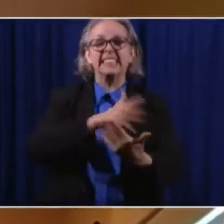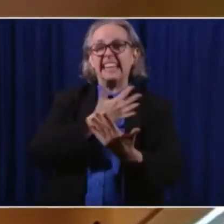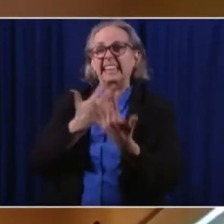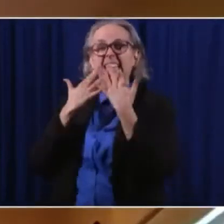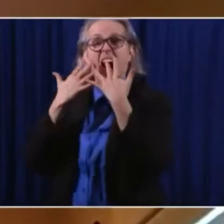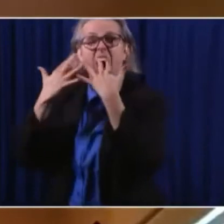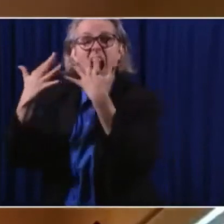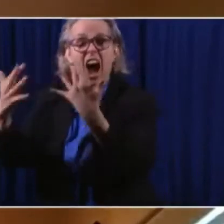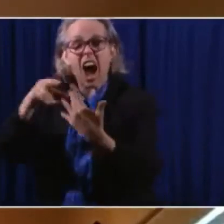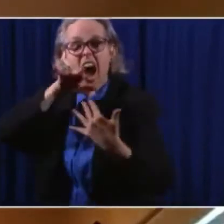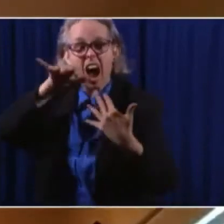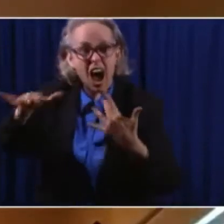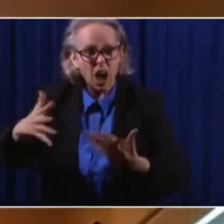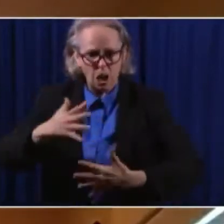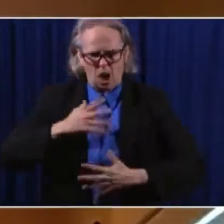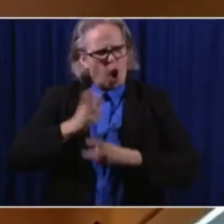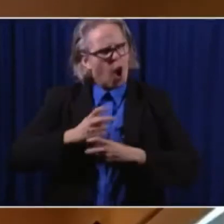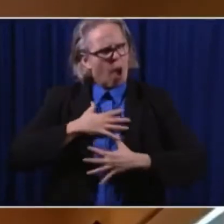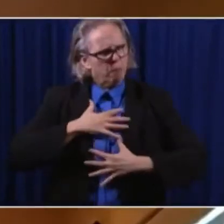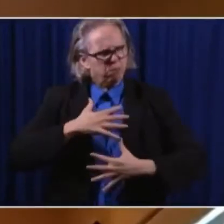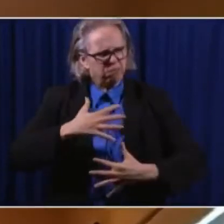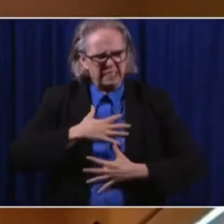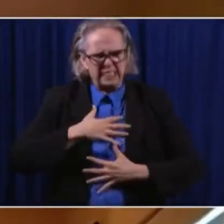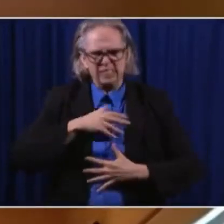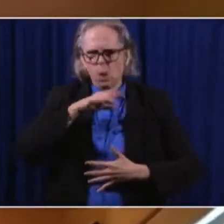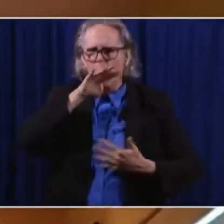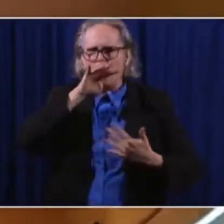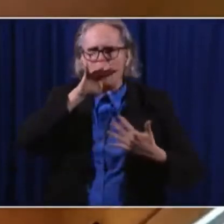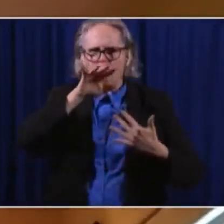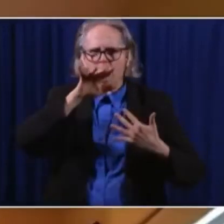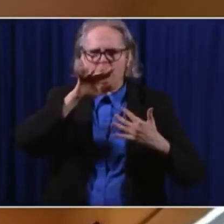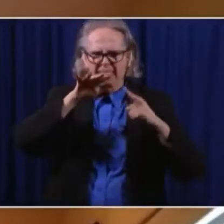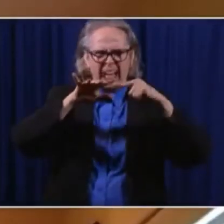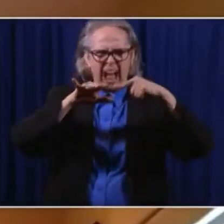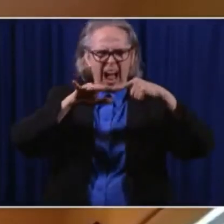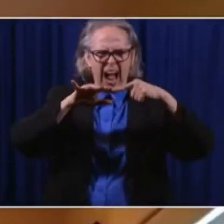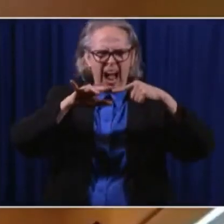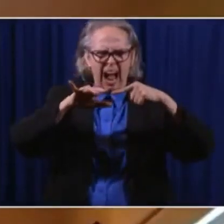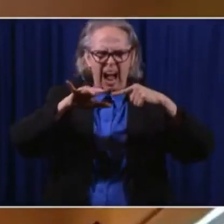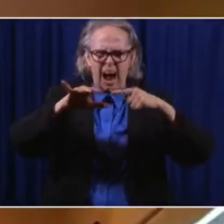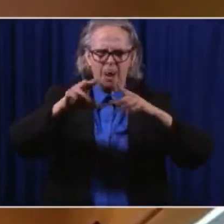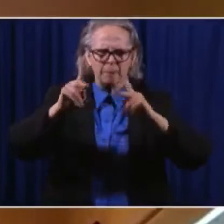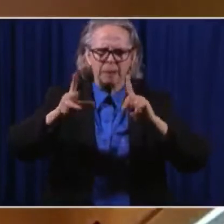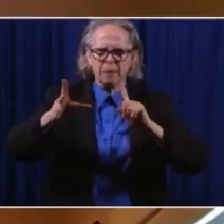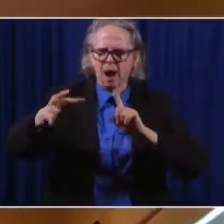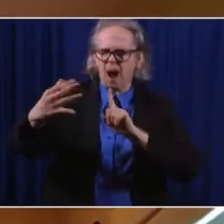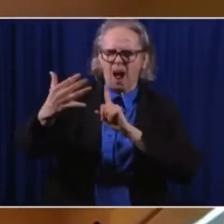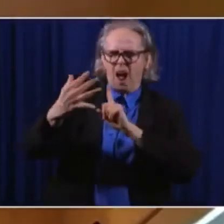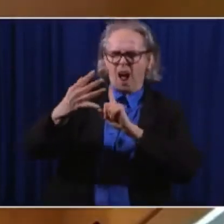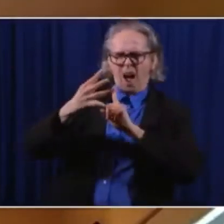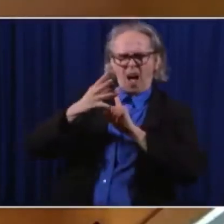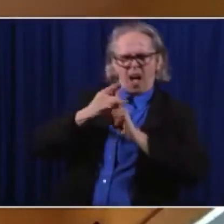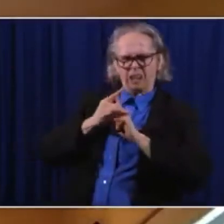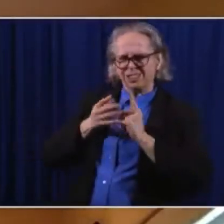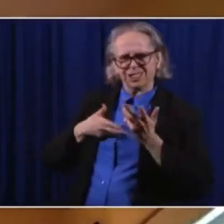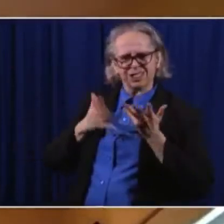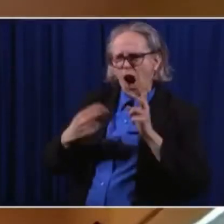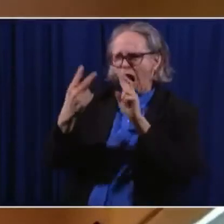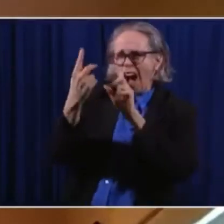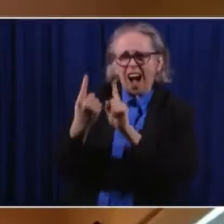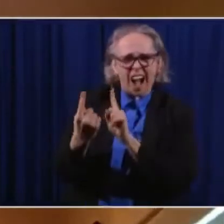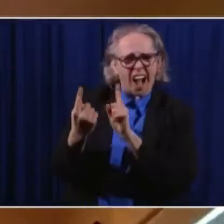air. If an infected person is having a conversation in close proximity to another person, or coughs, or